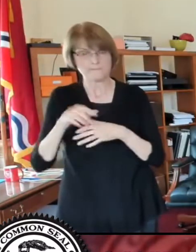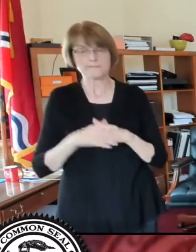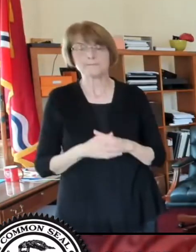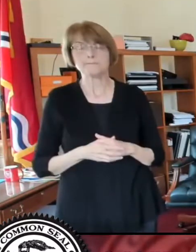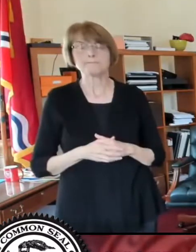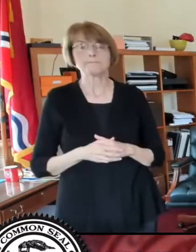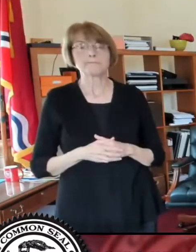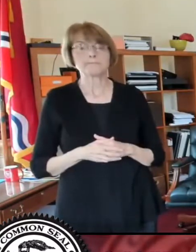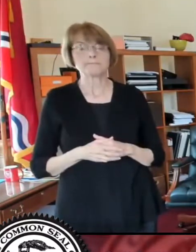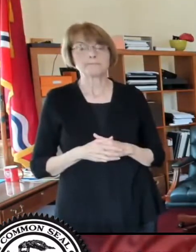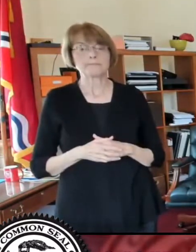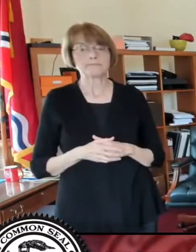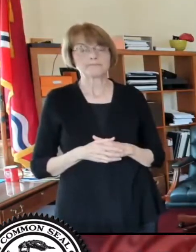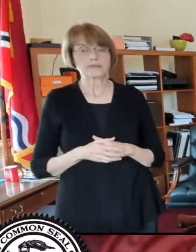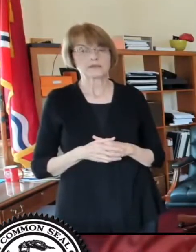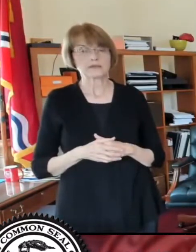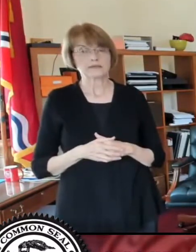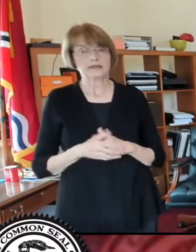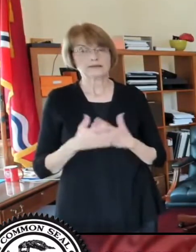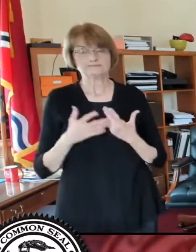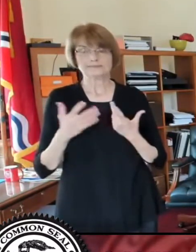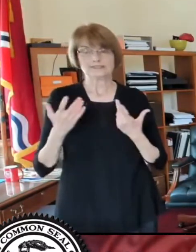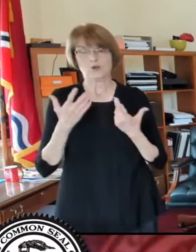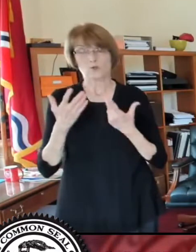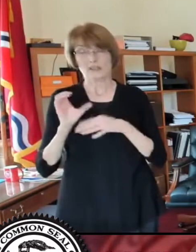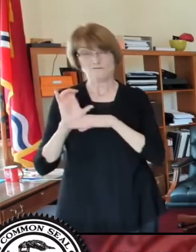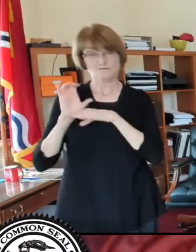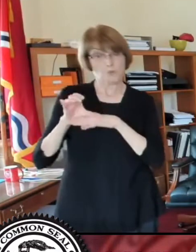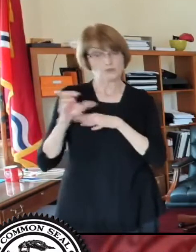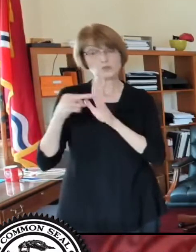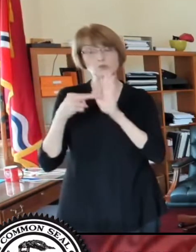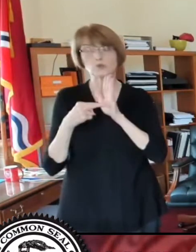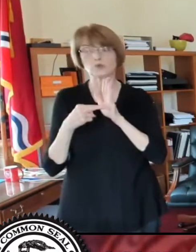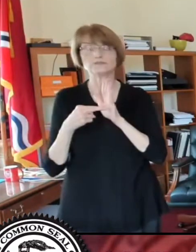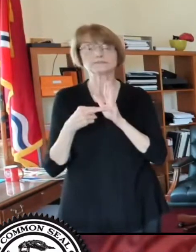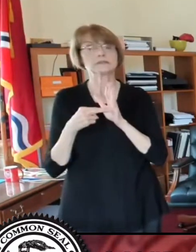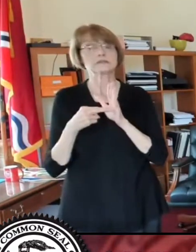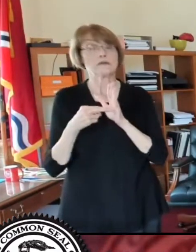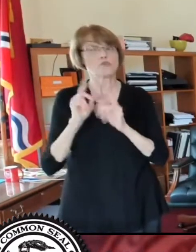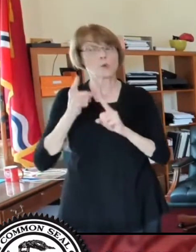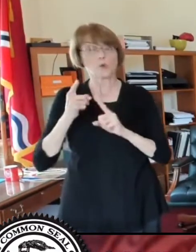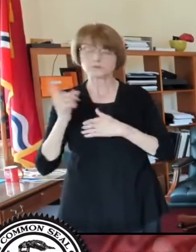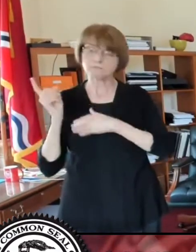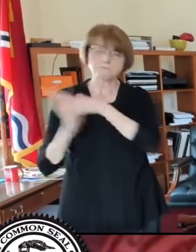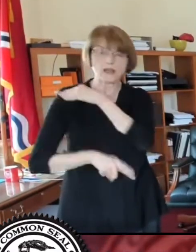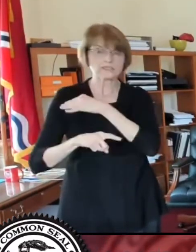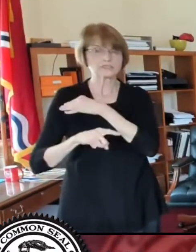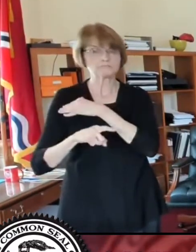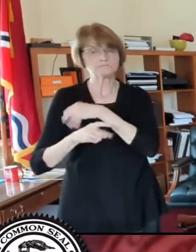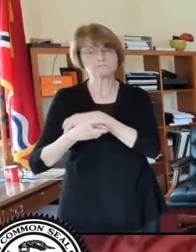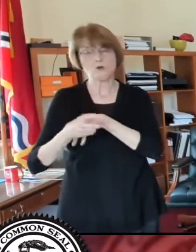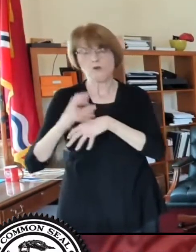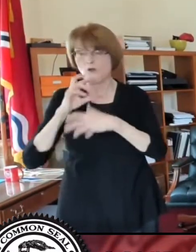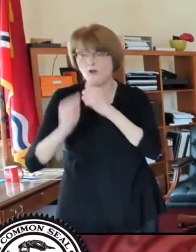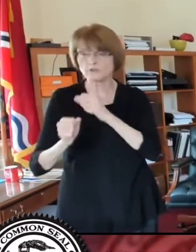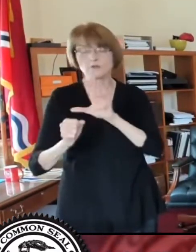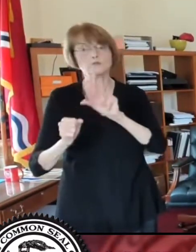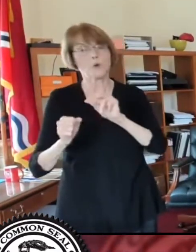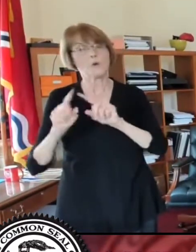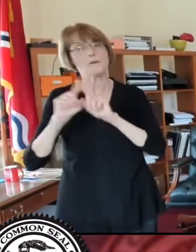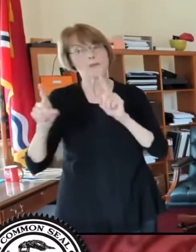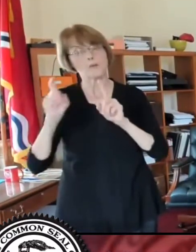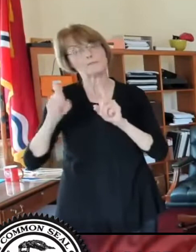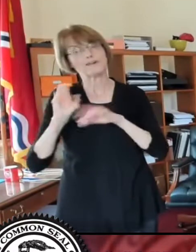I think that, you know, the enforcement side of this, we never want to be punitive, but we do have to exercise